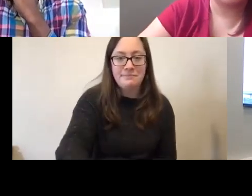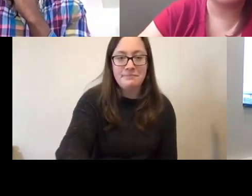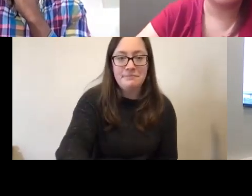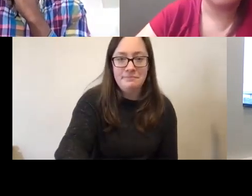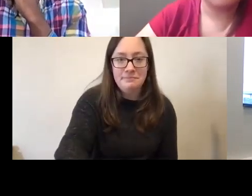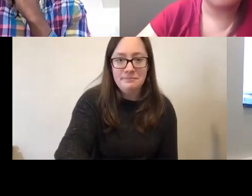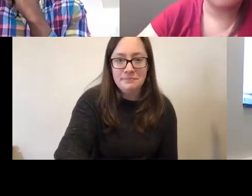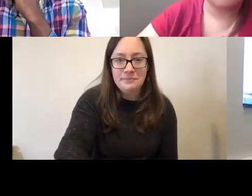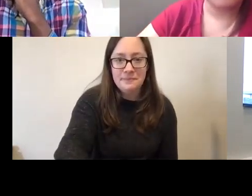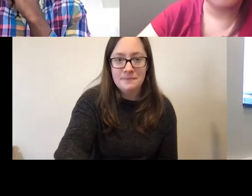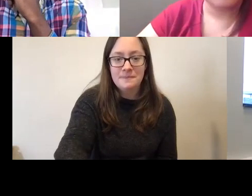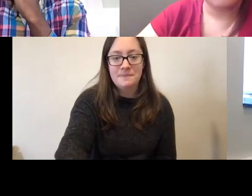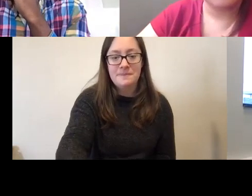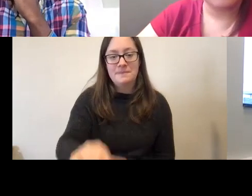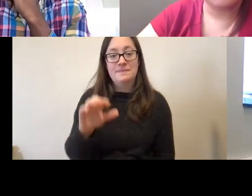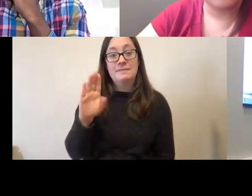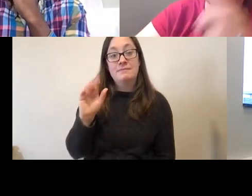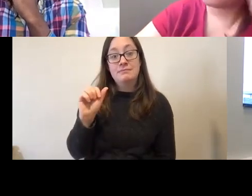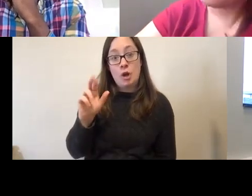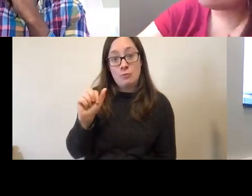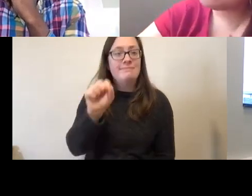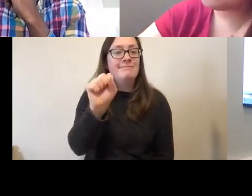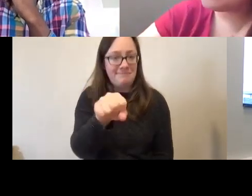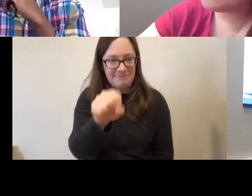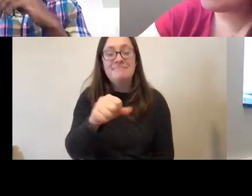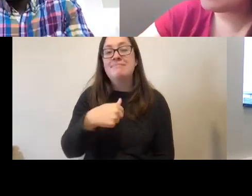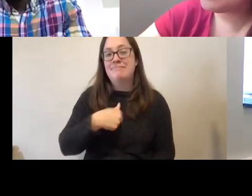So yeah, I do still have family in Venezuela.